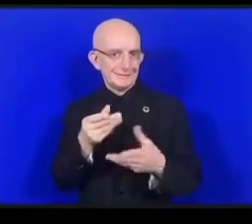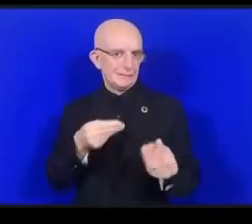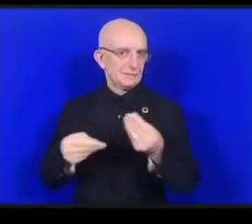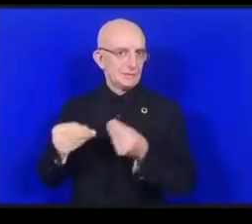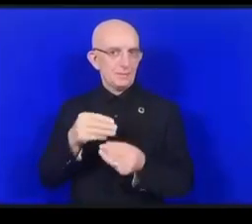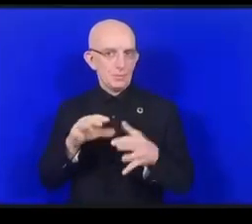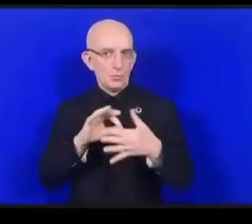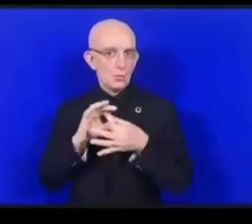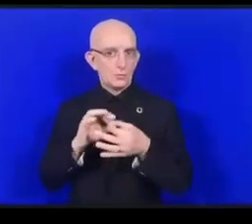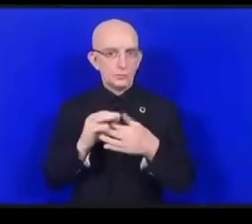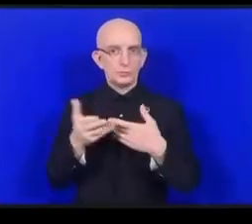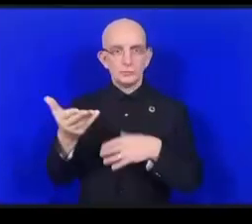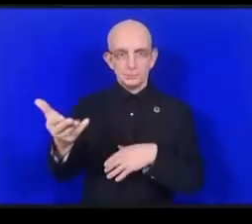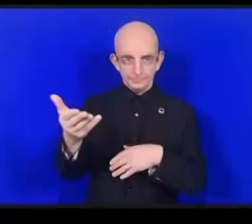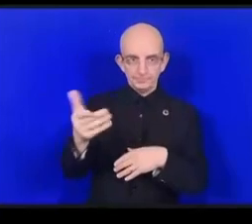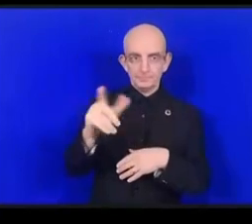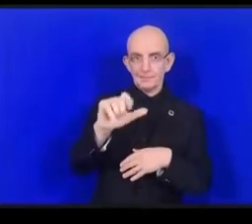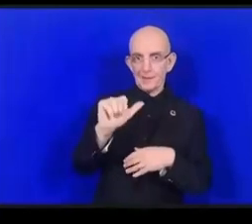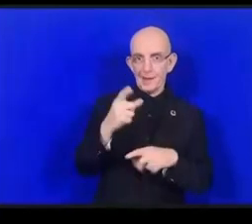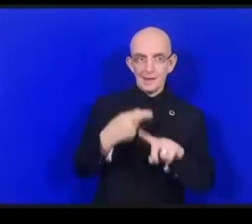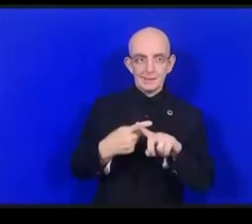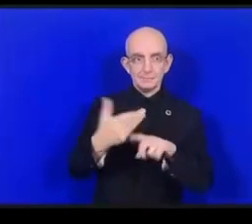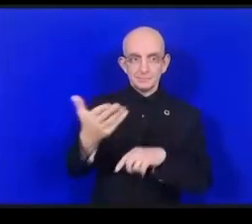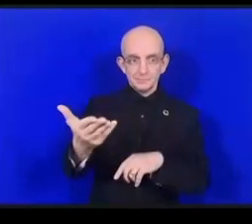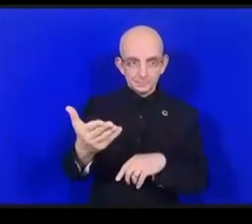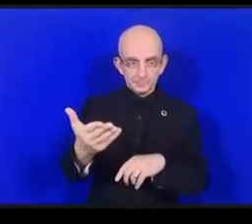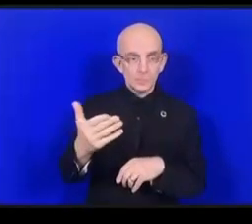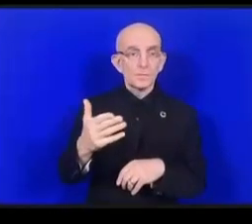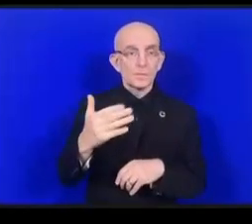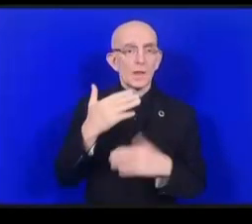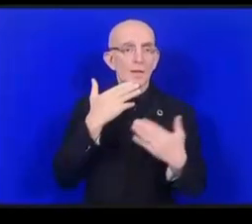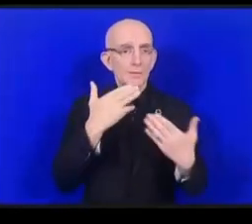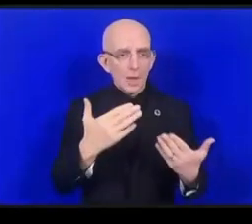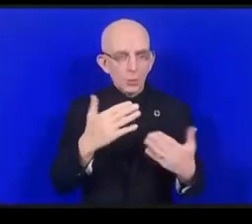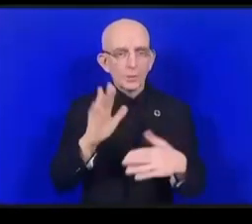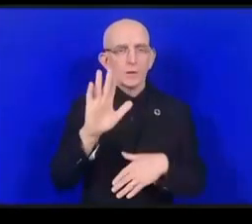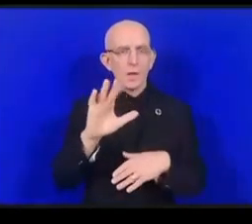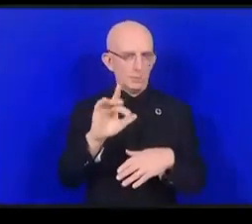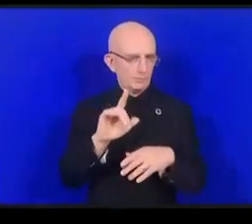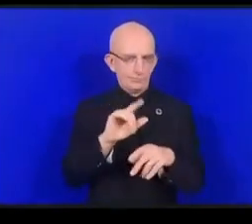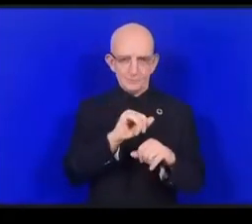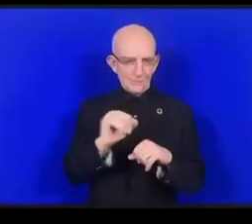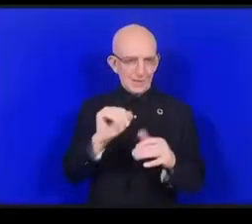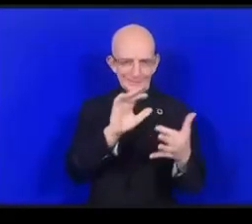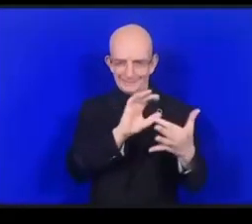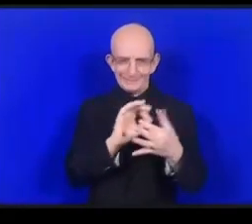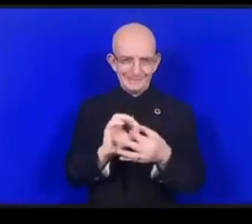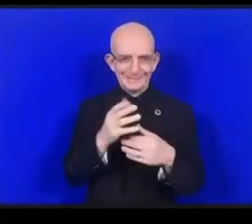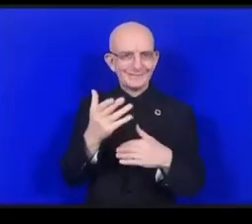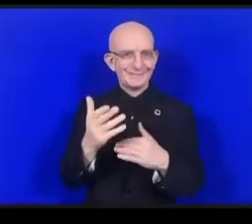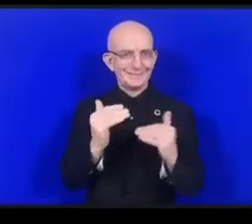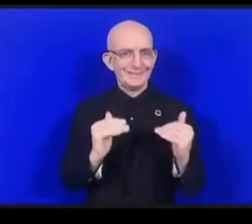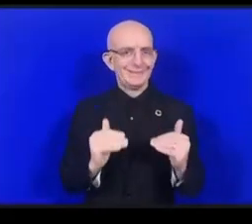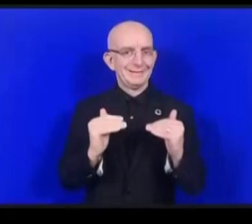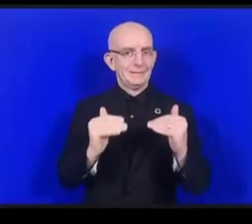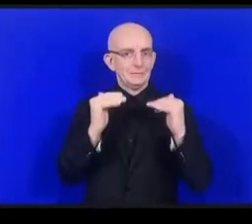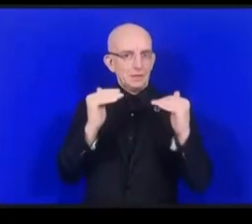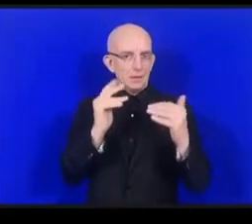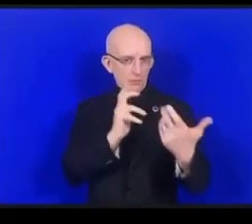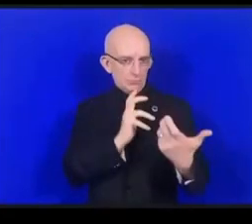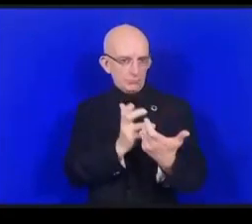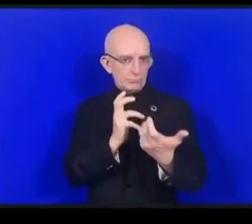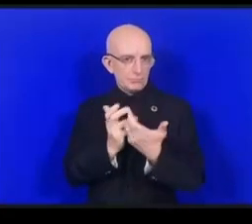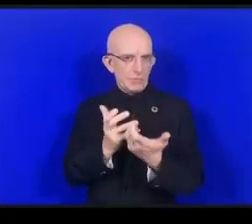already been said. As things move into the Internet of Things, for example, the standards issue becomes very